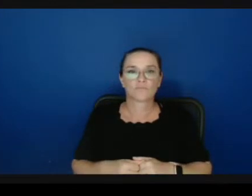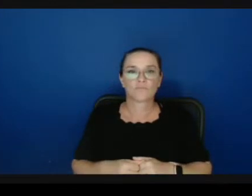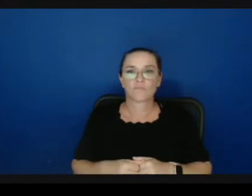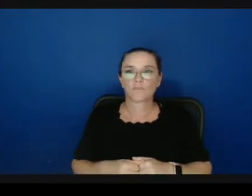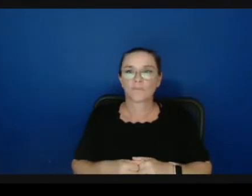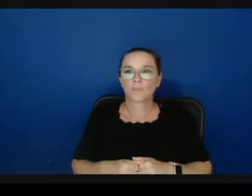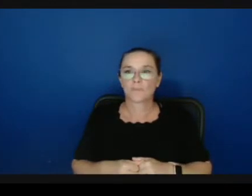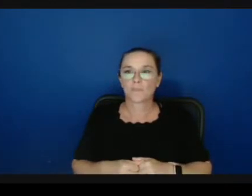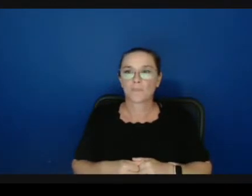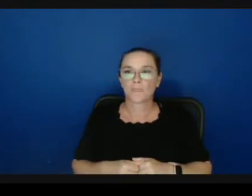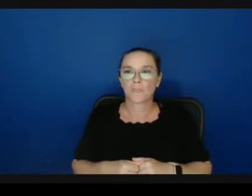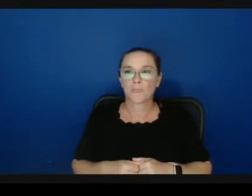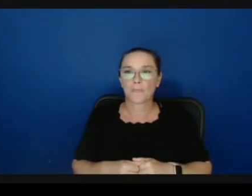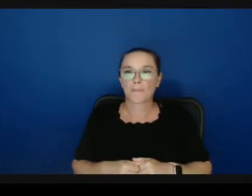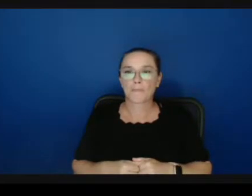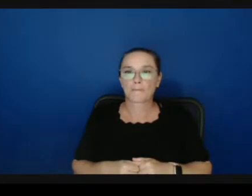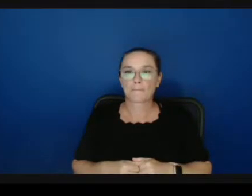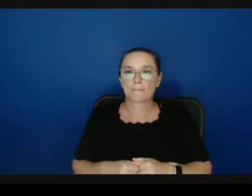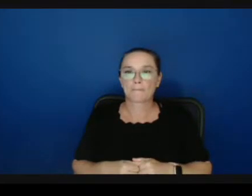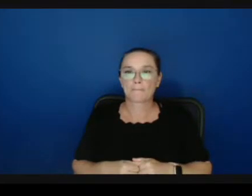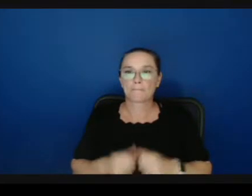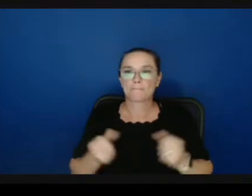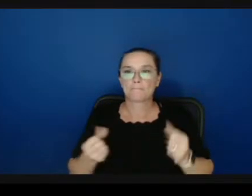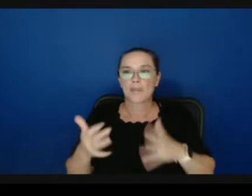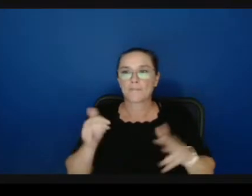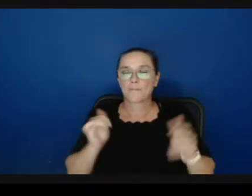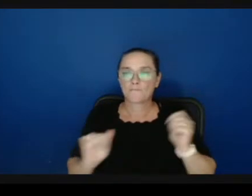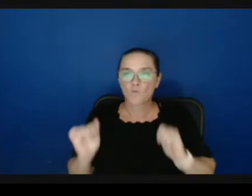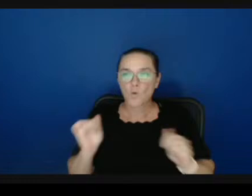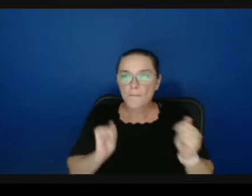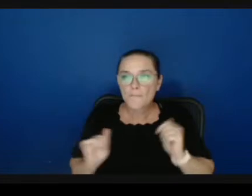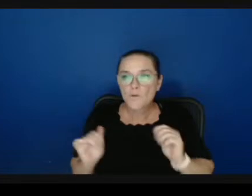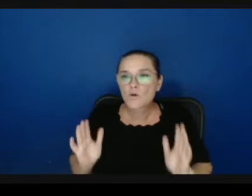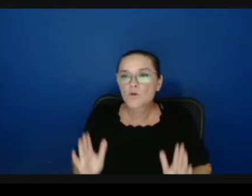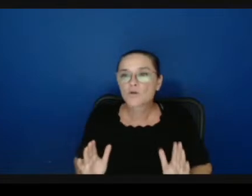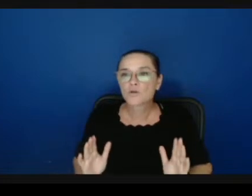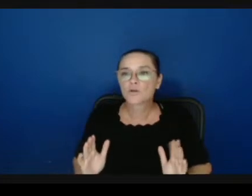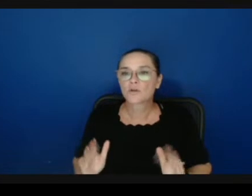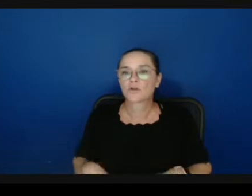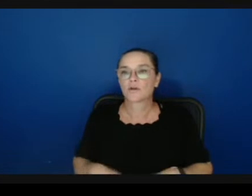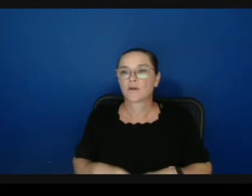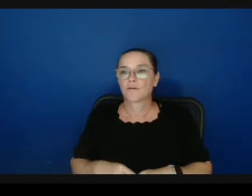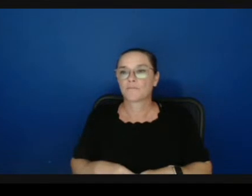planned there. Lots of performers, lauhala,